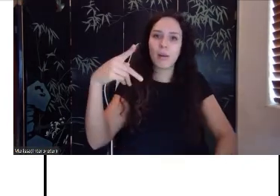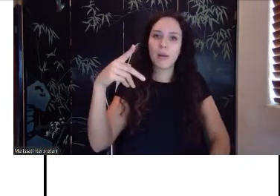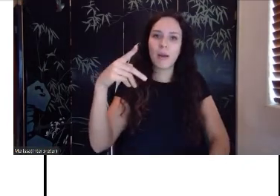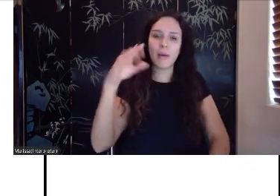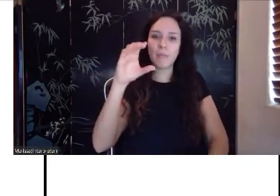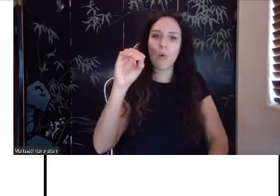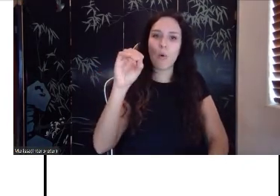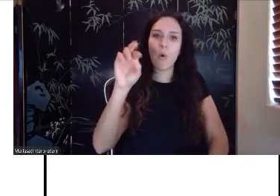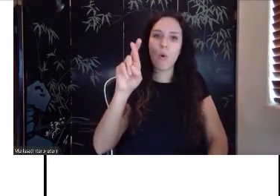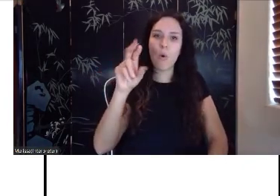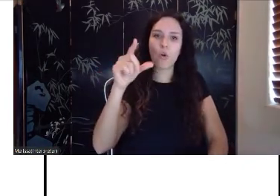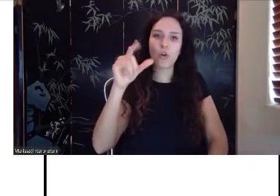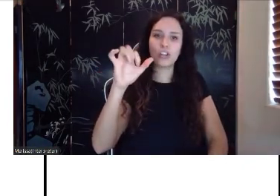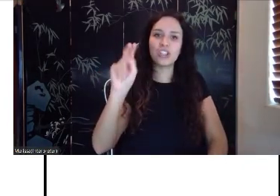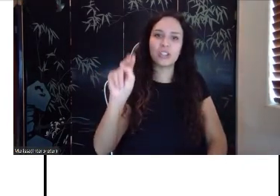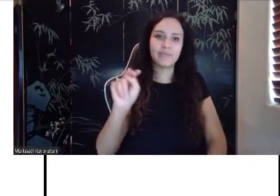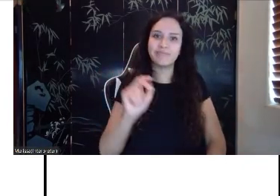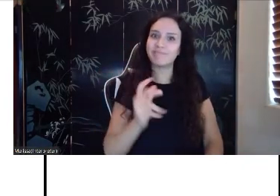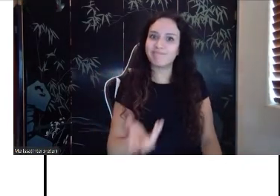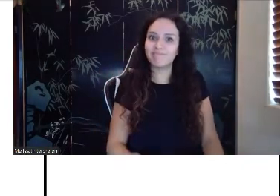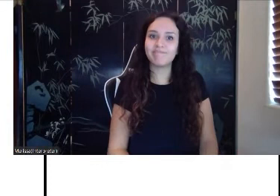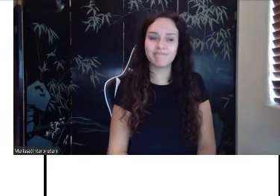proportional.